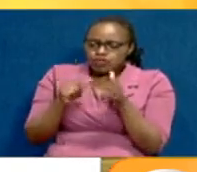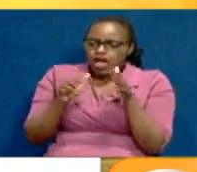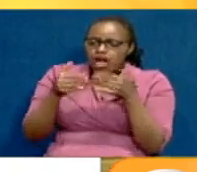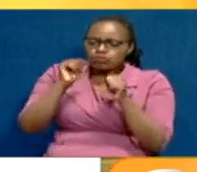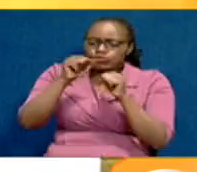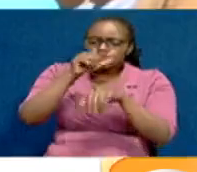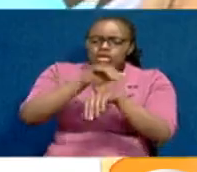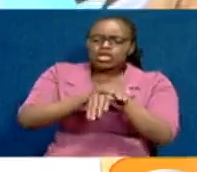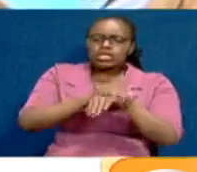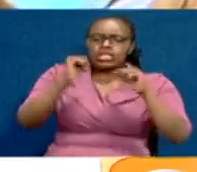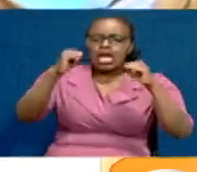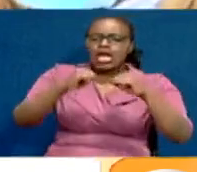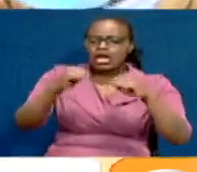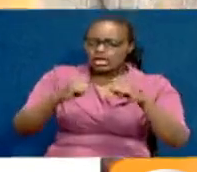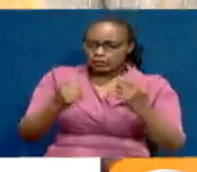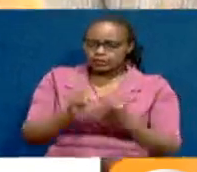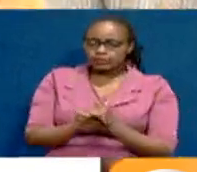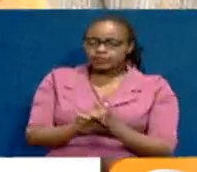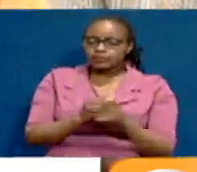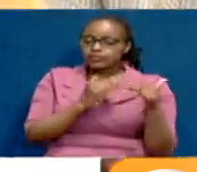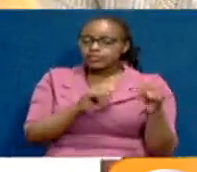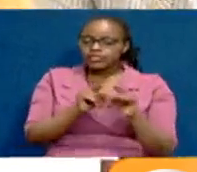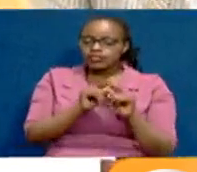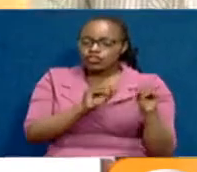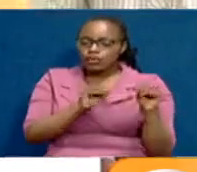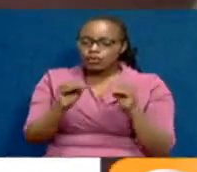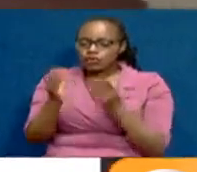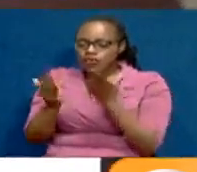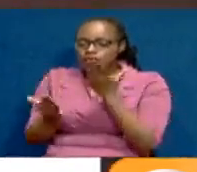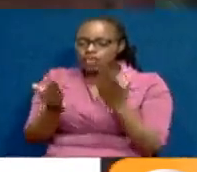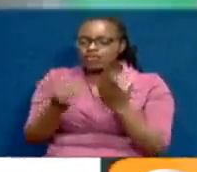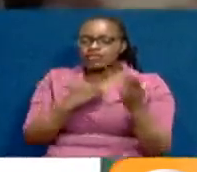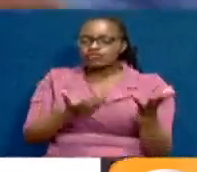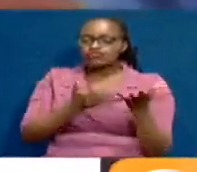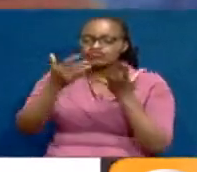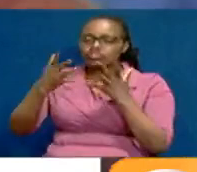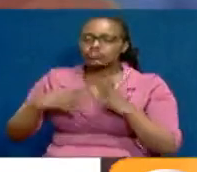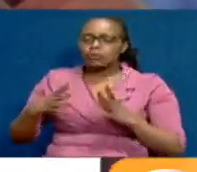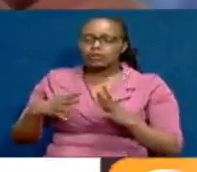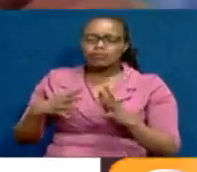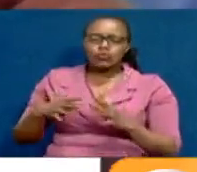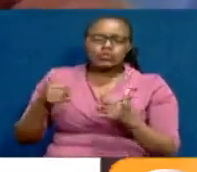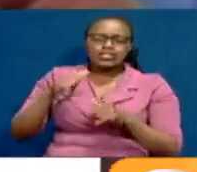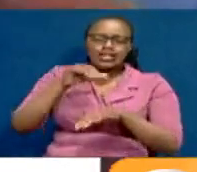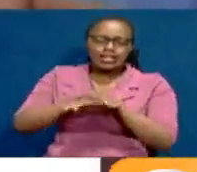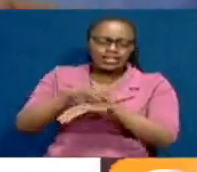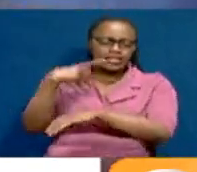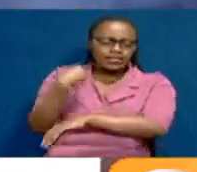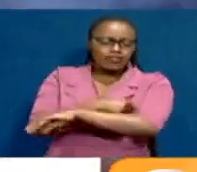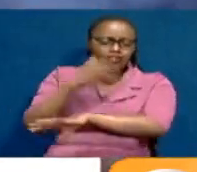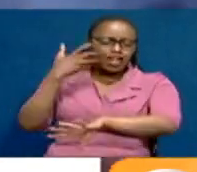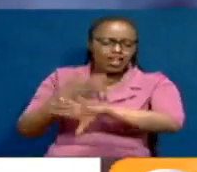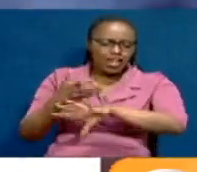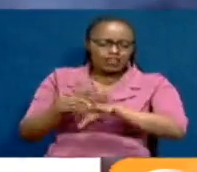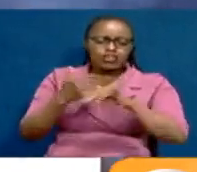obtain consent. The sustained efforts of mobile clinics taking vaccines to hard-to-reach communities in a vaccination drive that